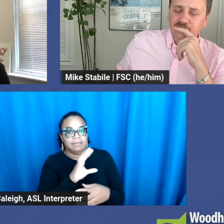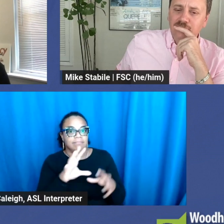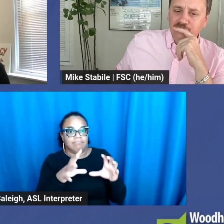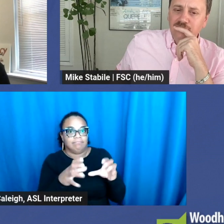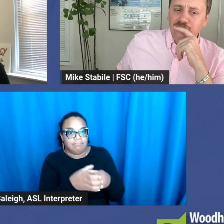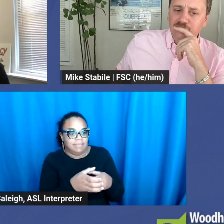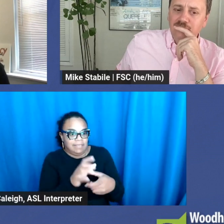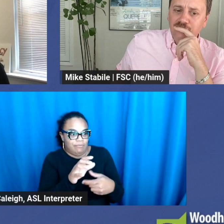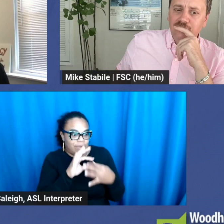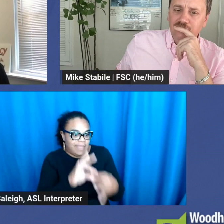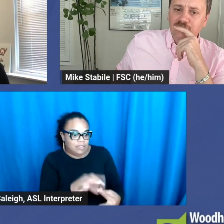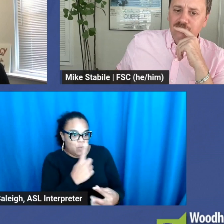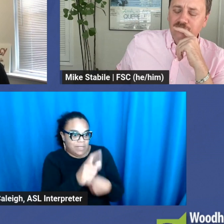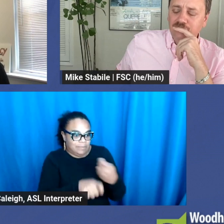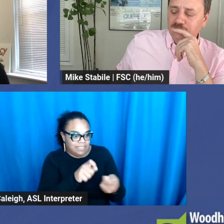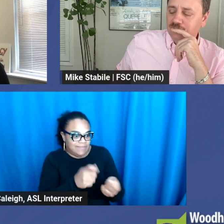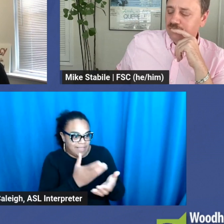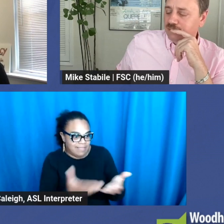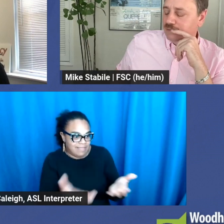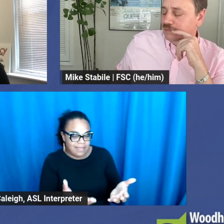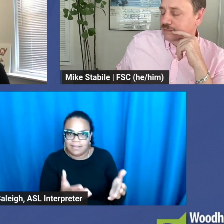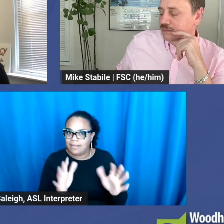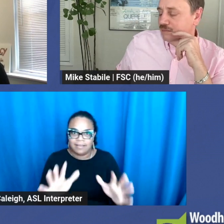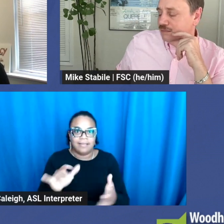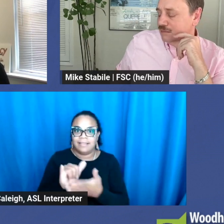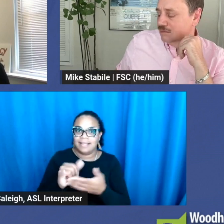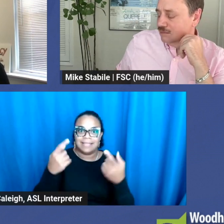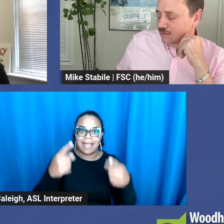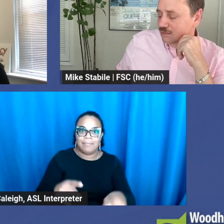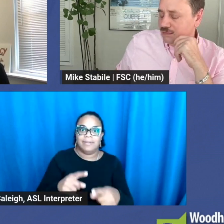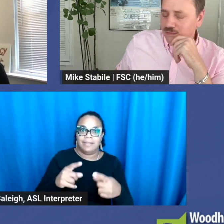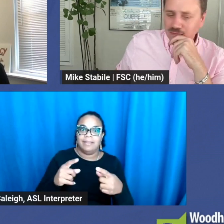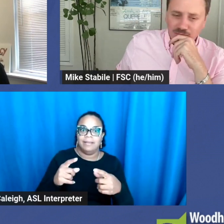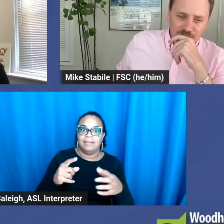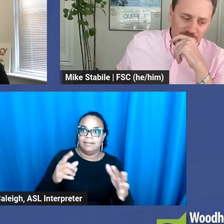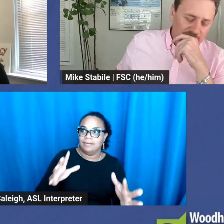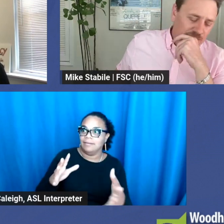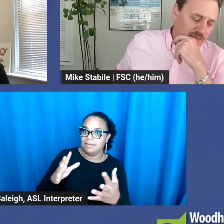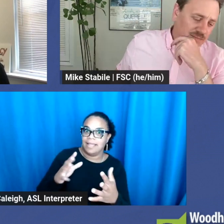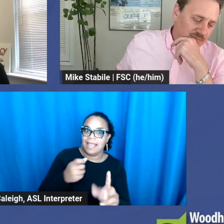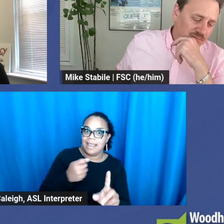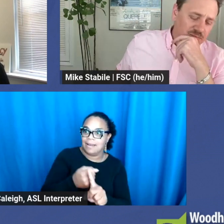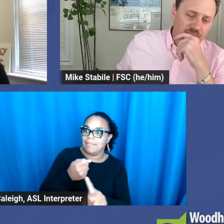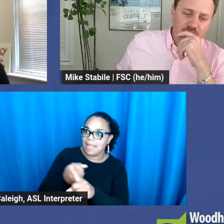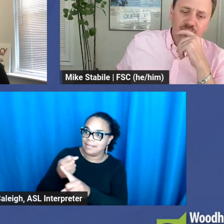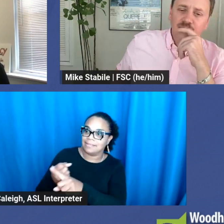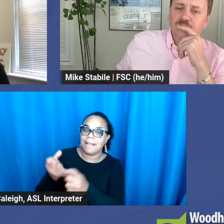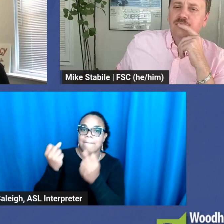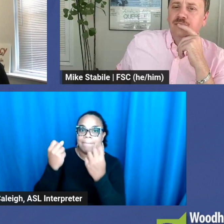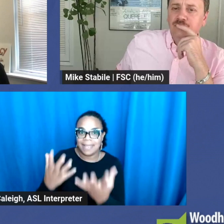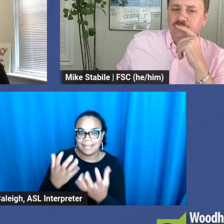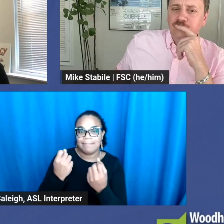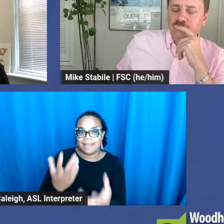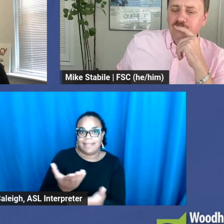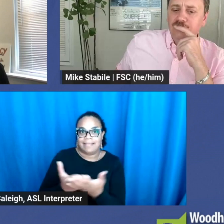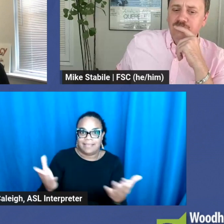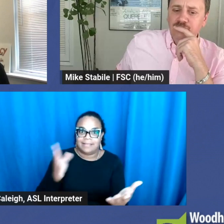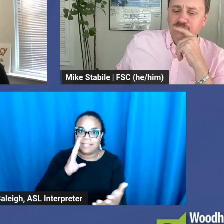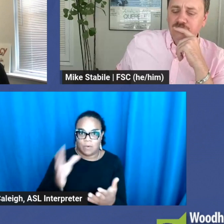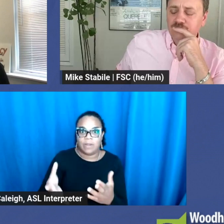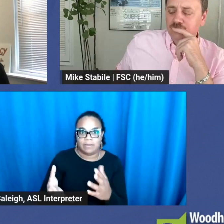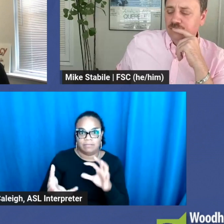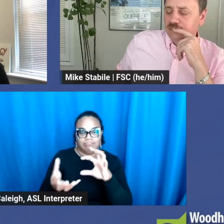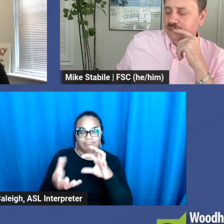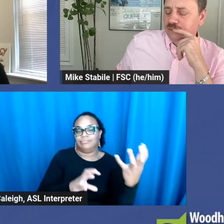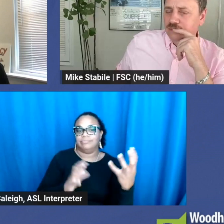a backdrop of a lot of other terrible things and rollback of our rights. All of these laws are now